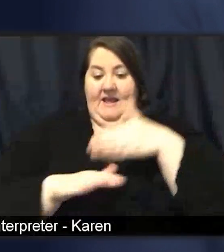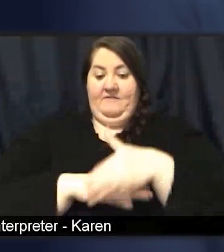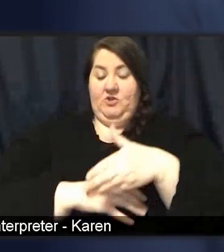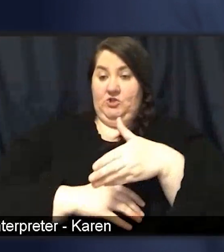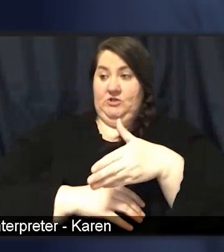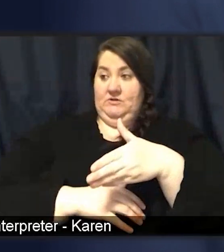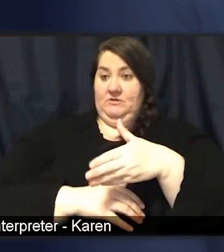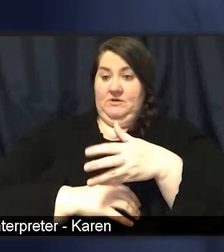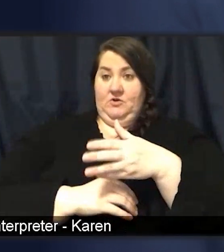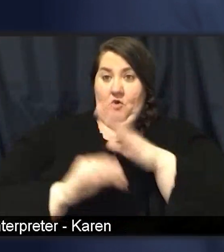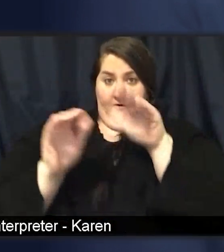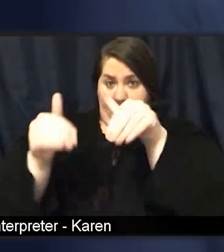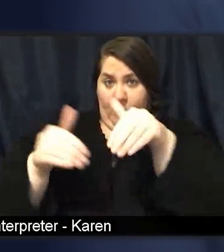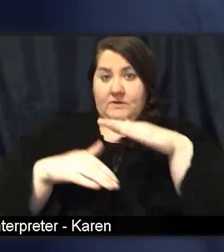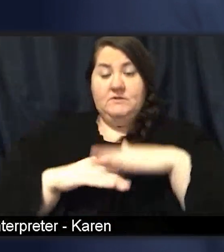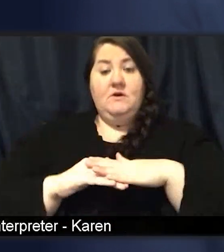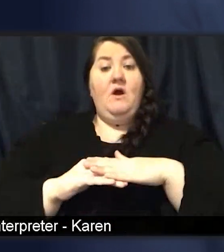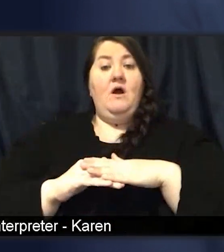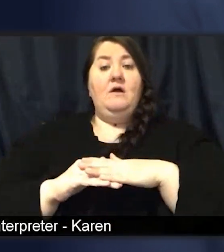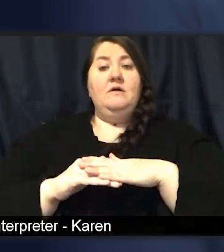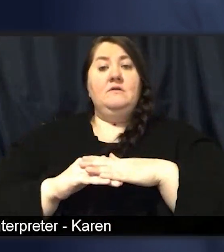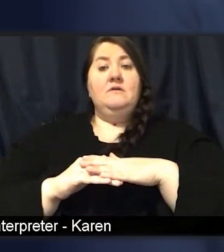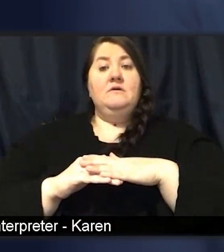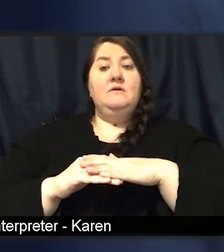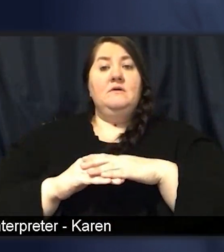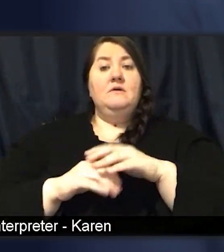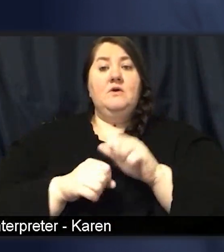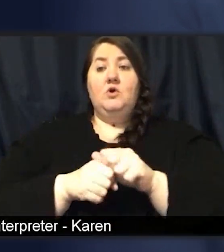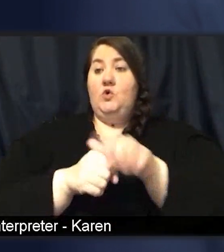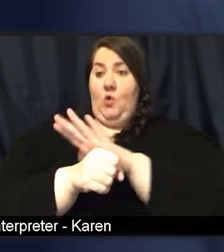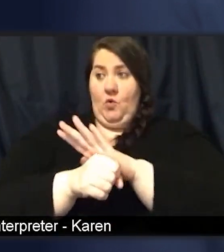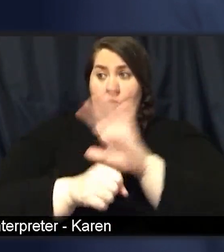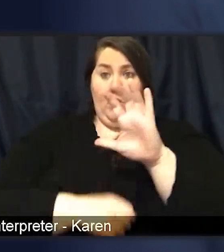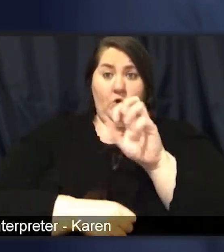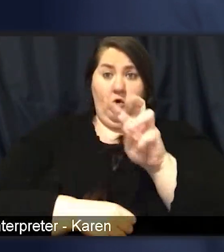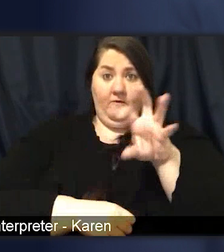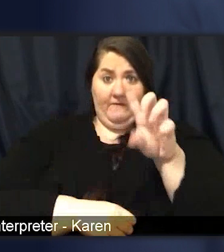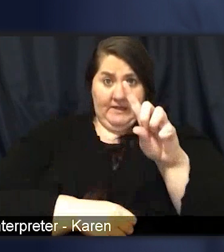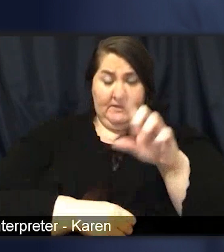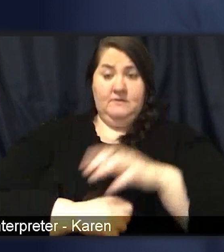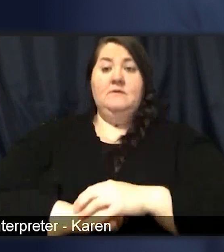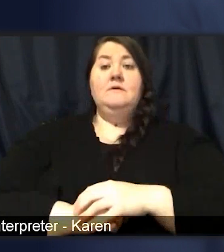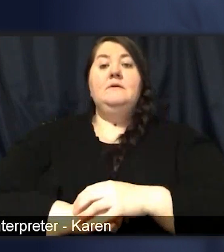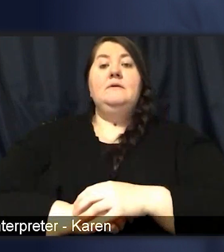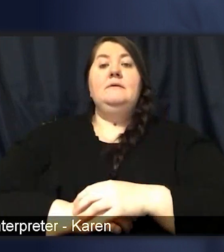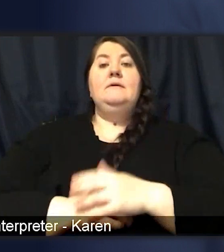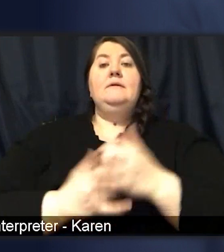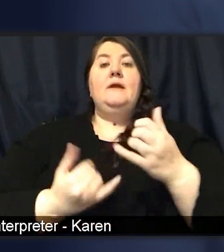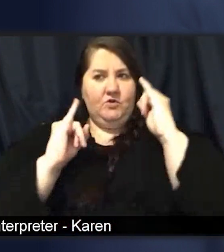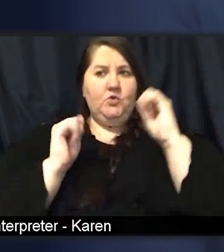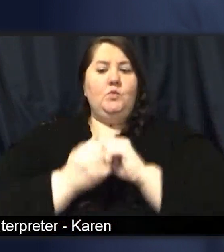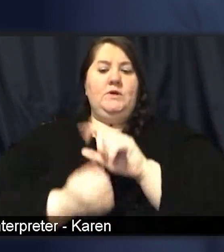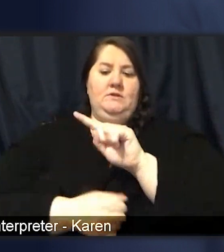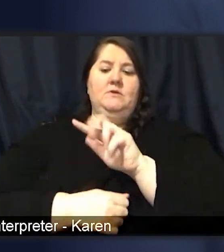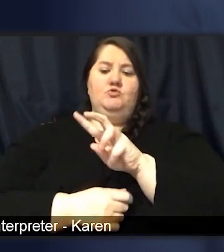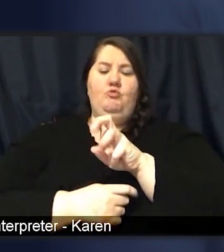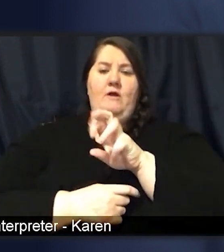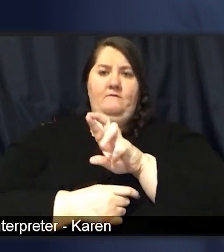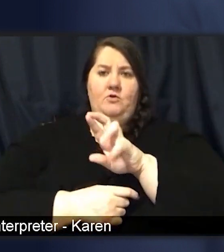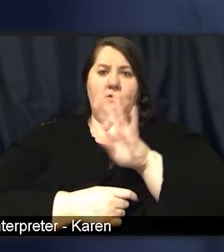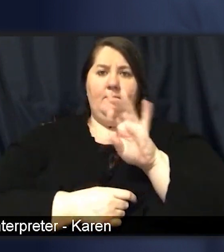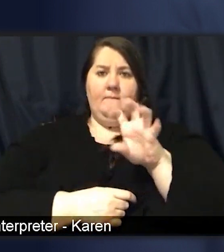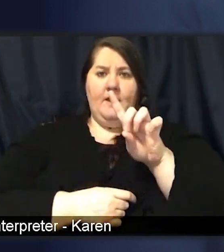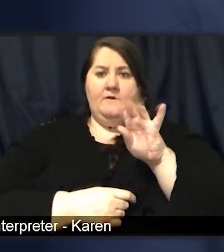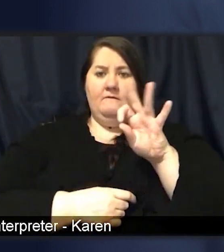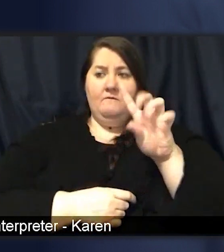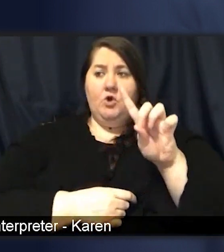have our focus on COVID. So next, I want to bring on Trevor Bedford. Trevor uses